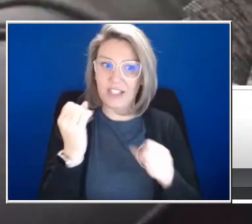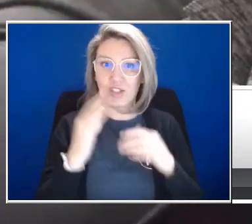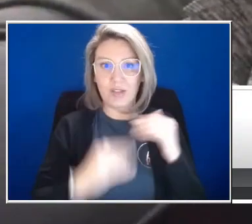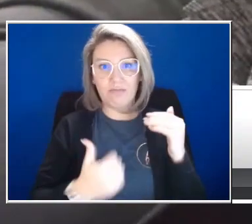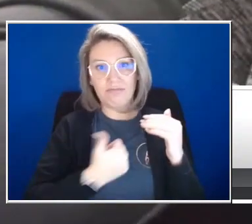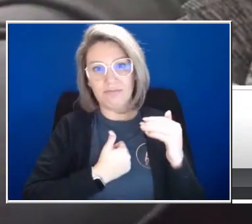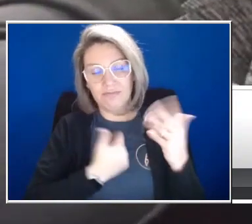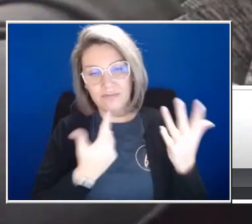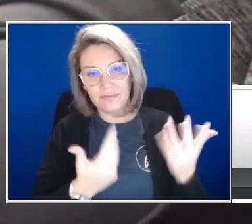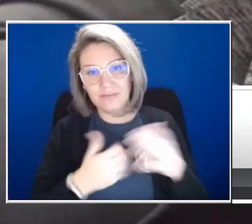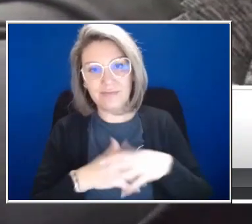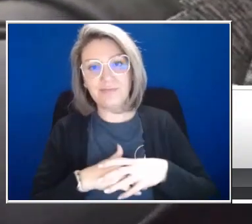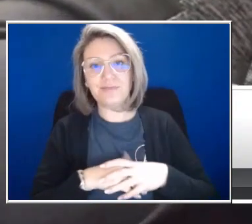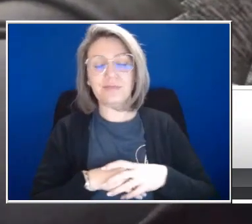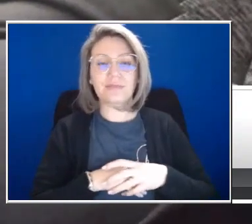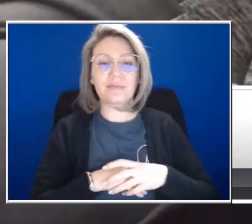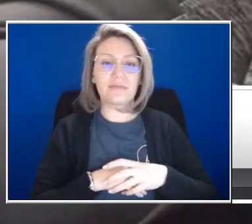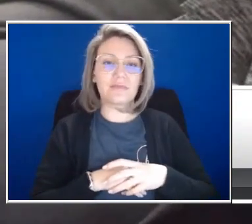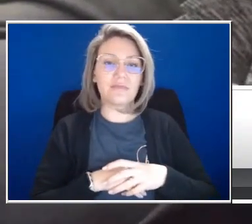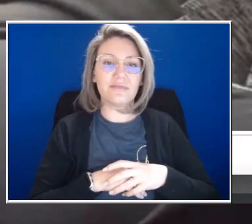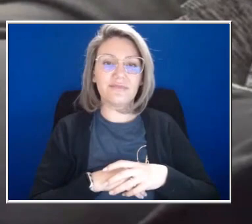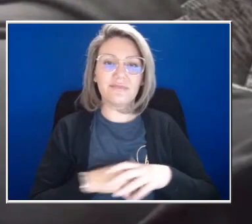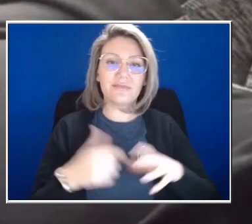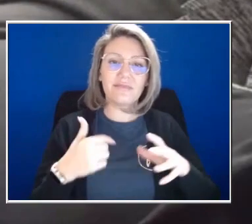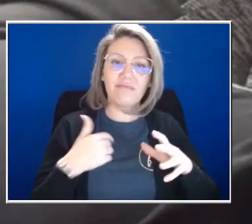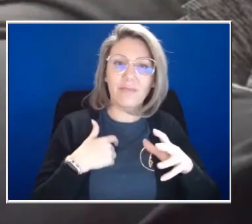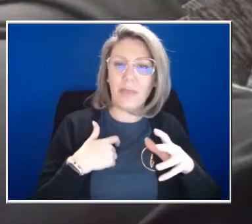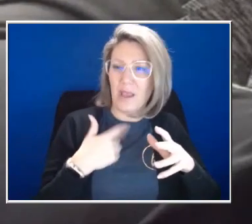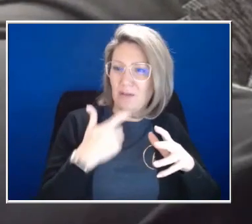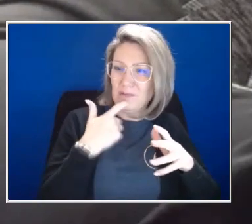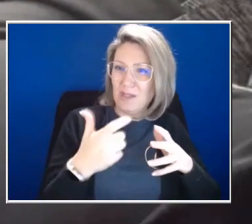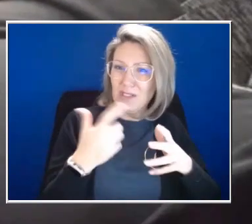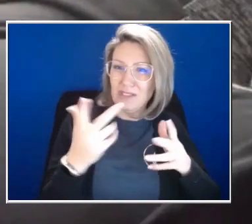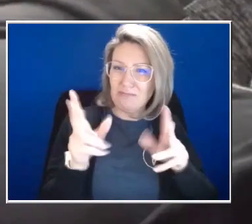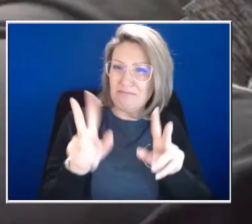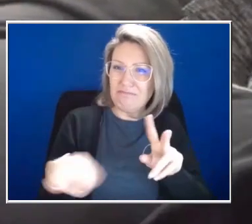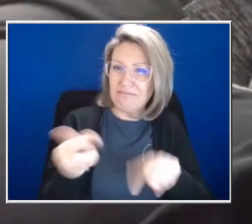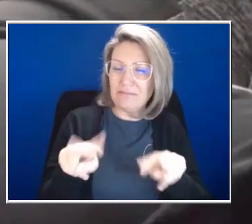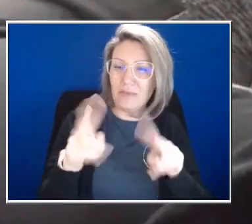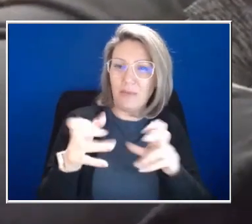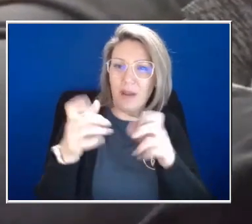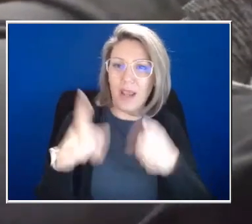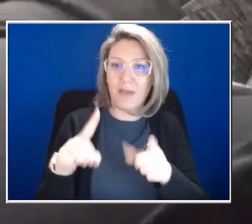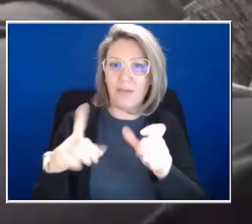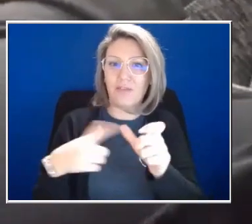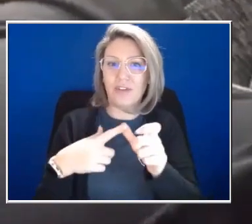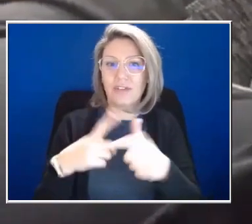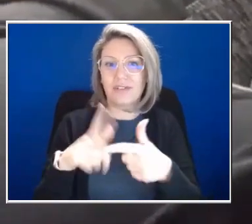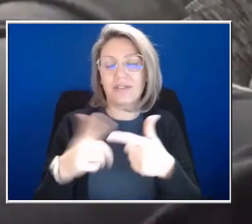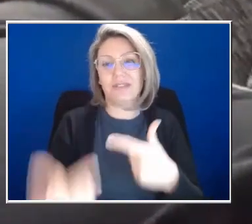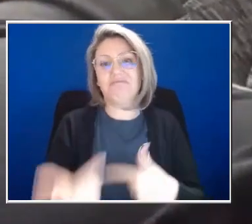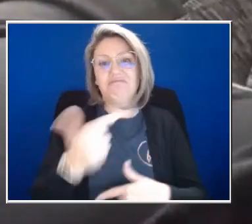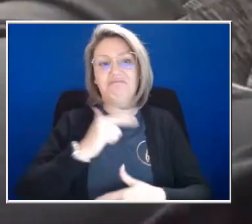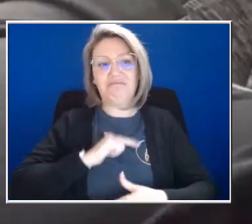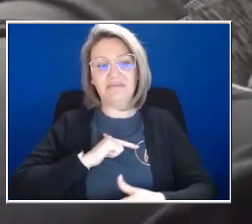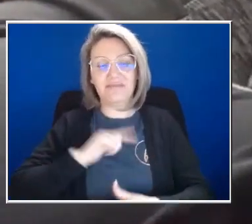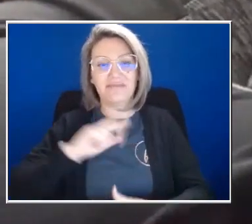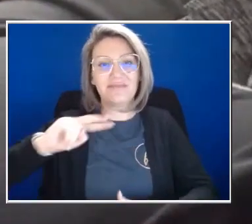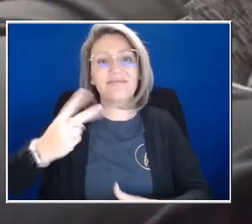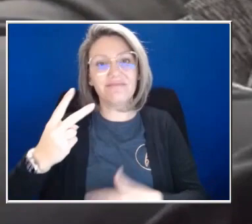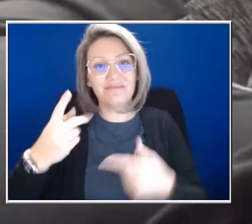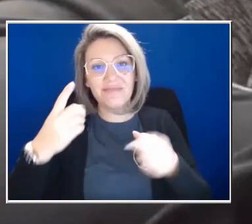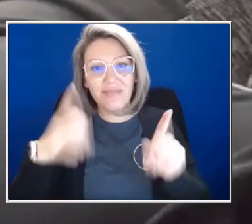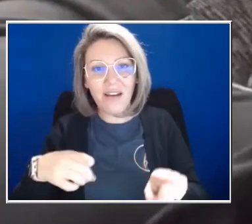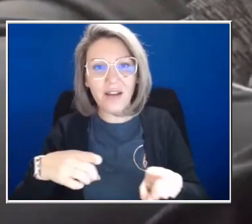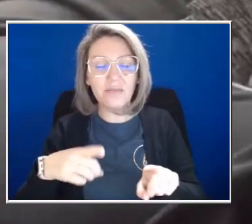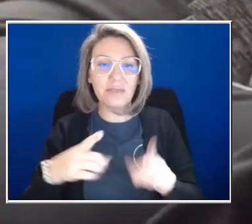And so I kind of got to watch what he was going through first, and then I got to go second. Sometimes I